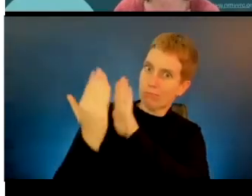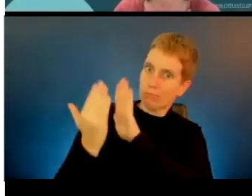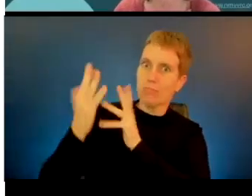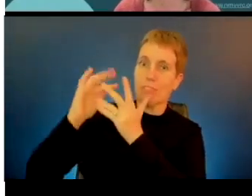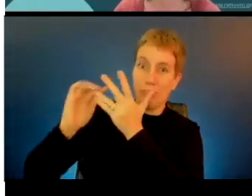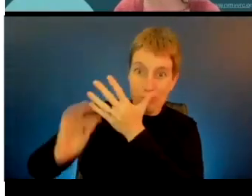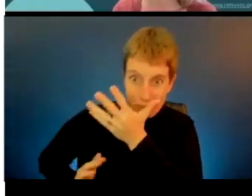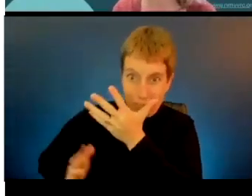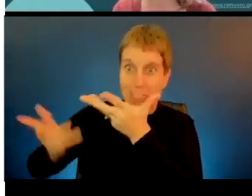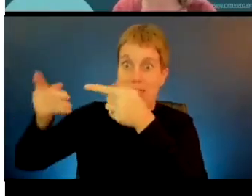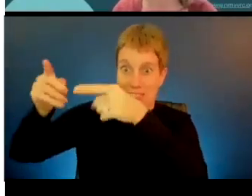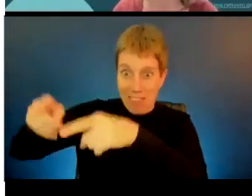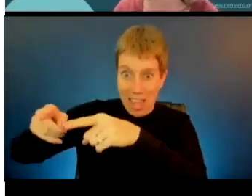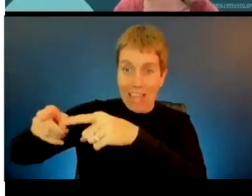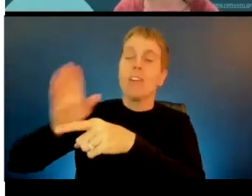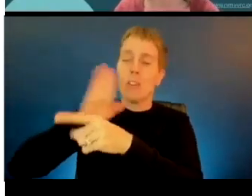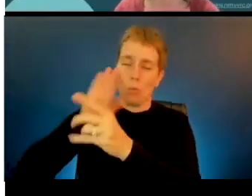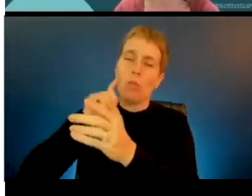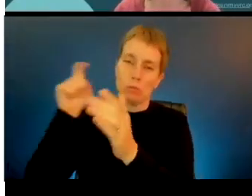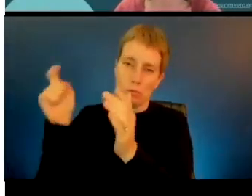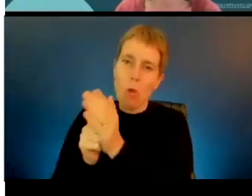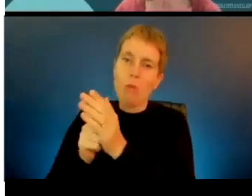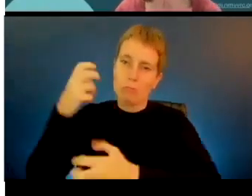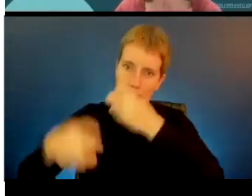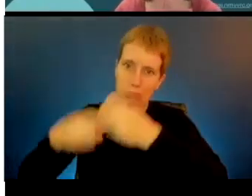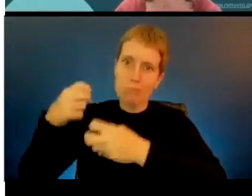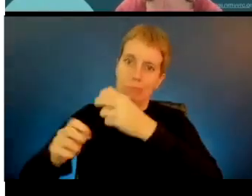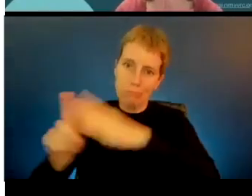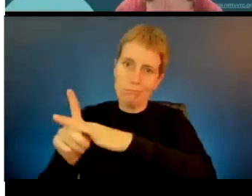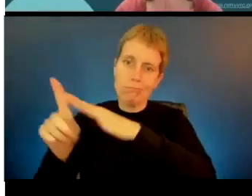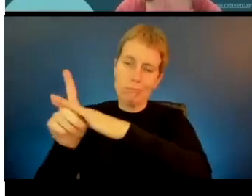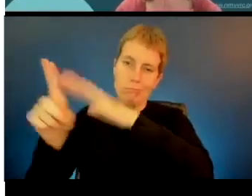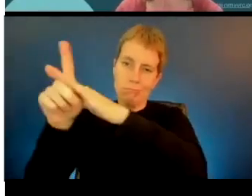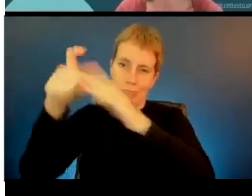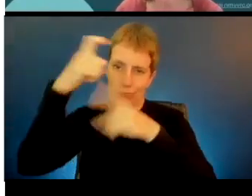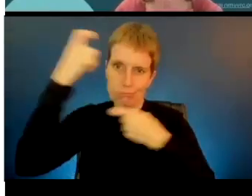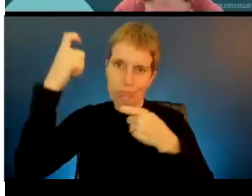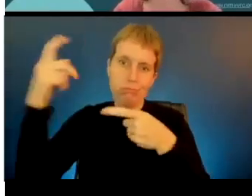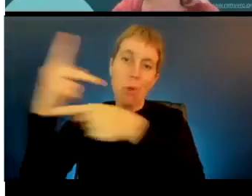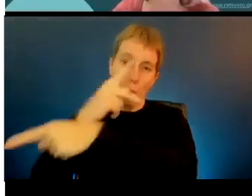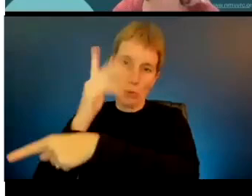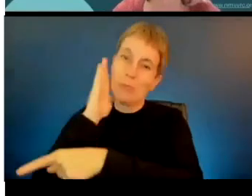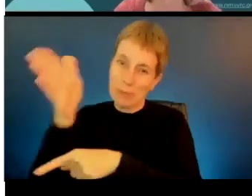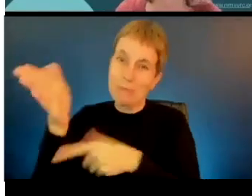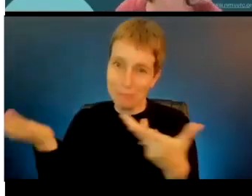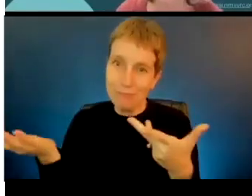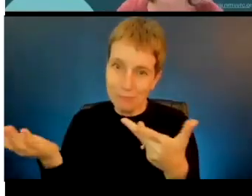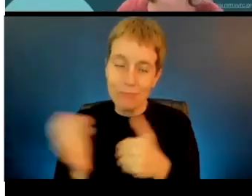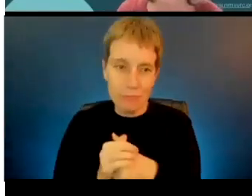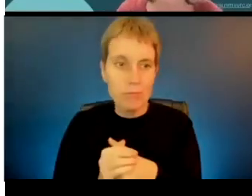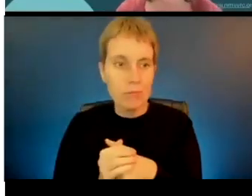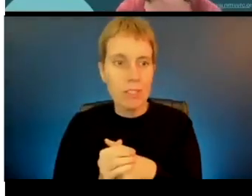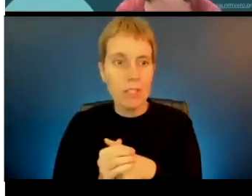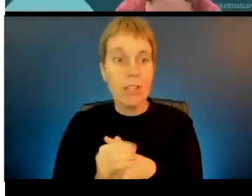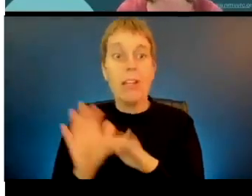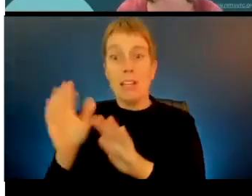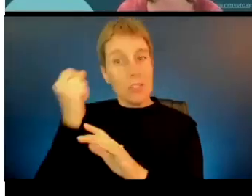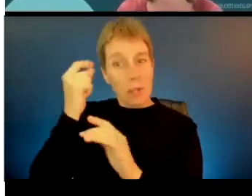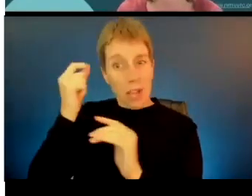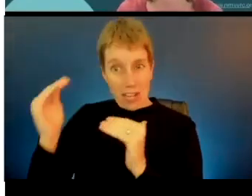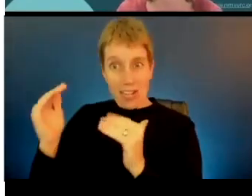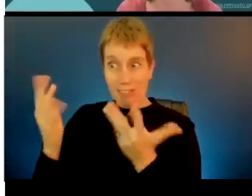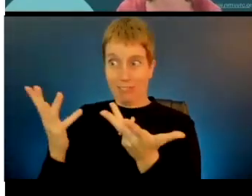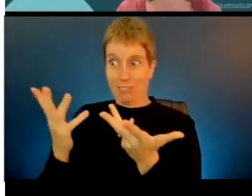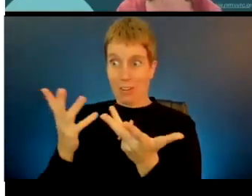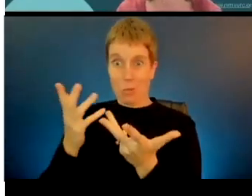adulthood. And again, as I mentioned earlier, are these unique challenges as adults transition away from their home, away from